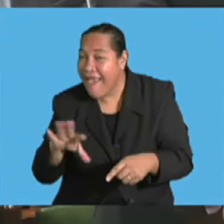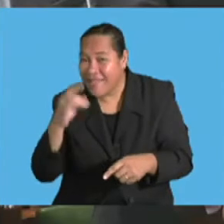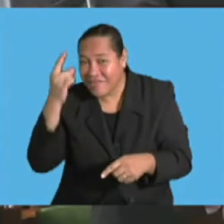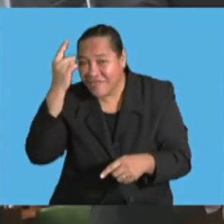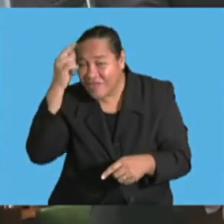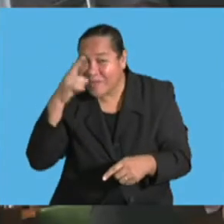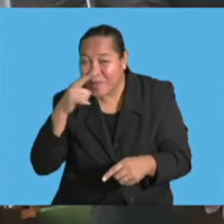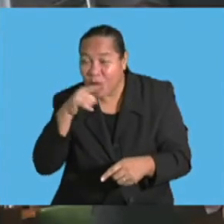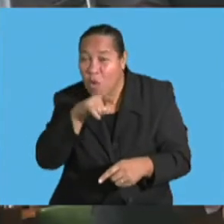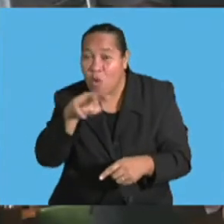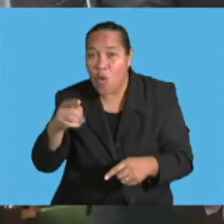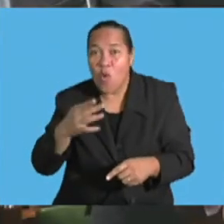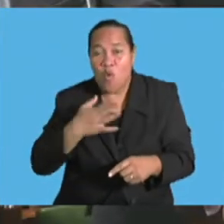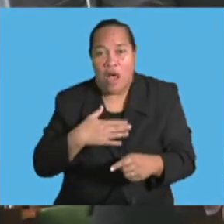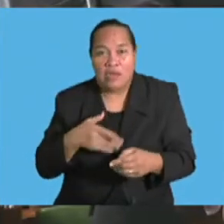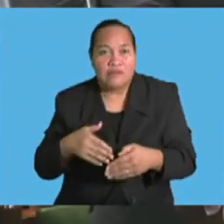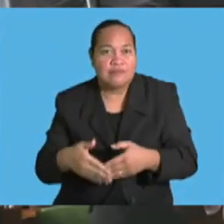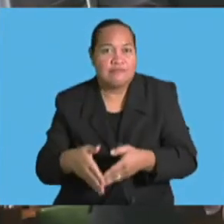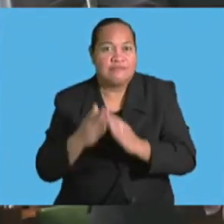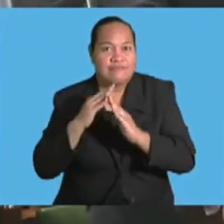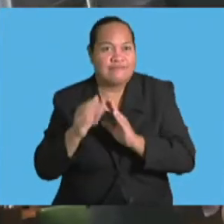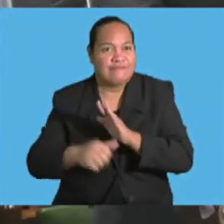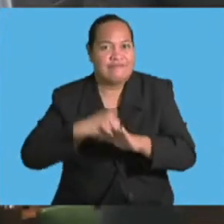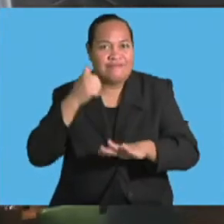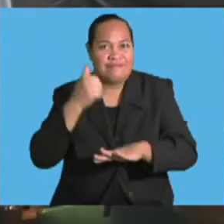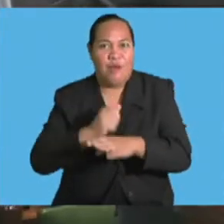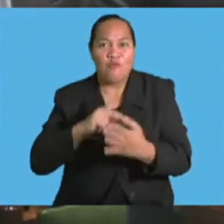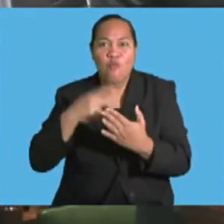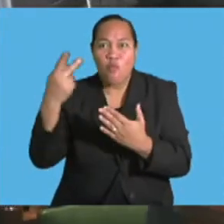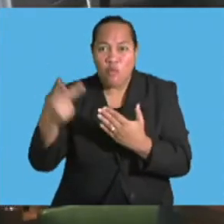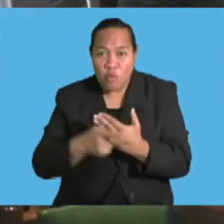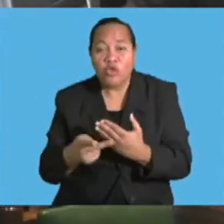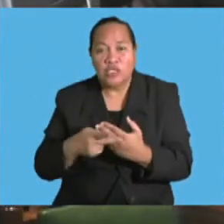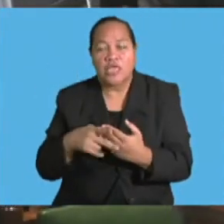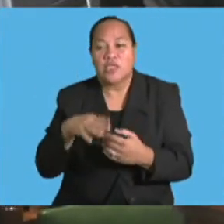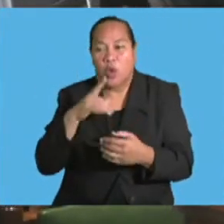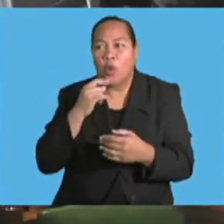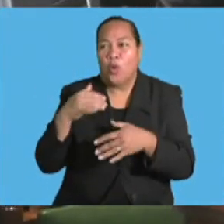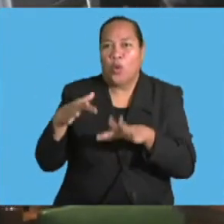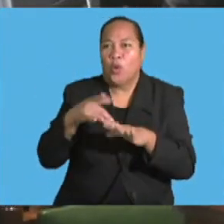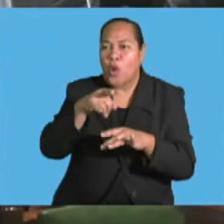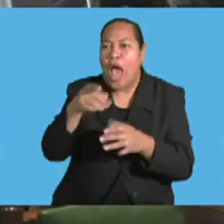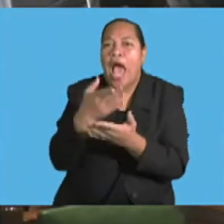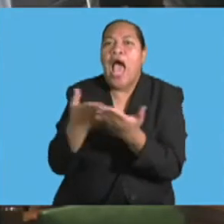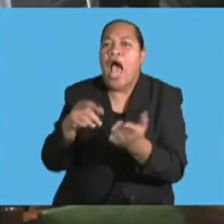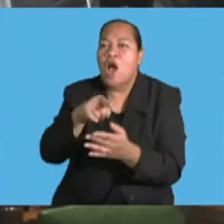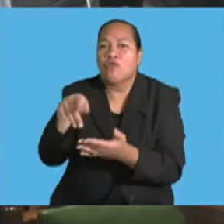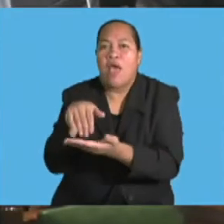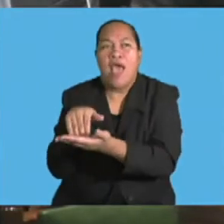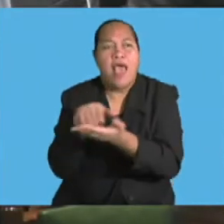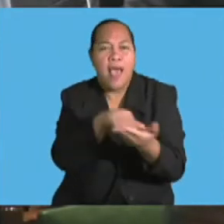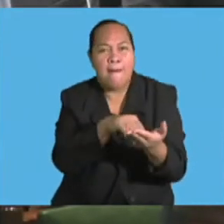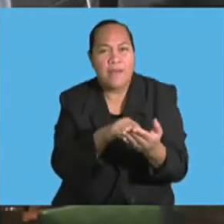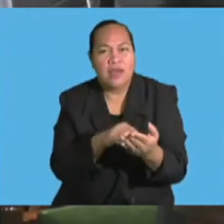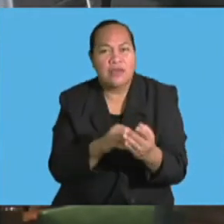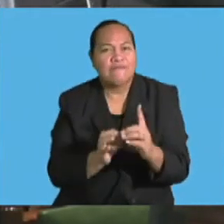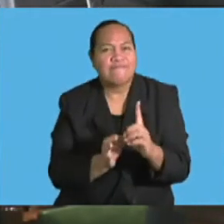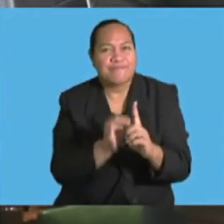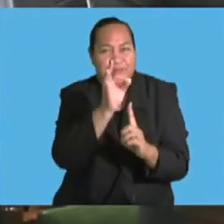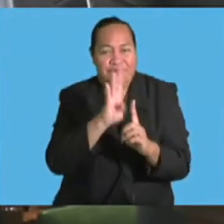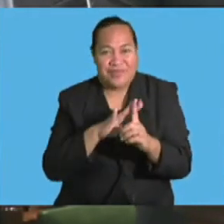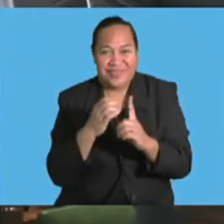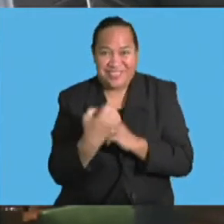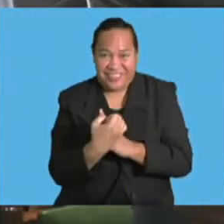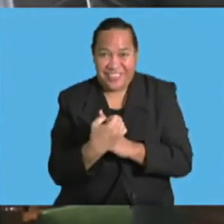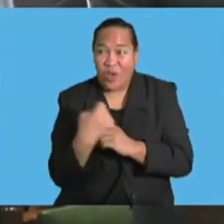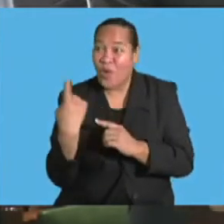reduce emissions with Fijian carbon credits that can potentially be sold in Fiji or traded internationally. This includes those